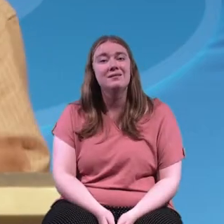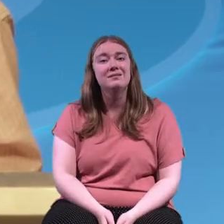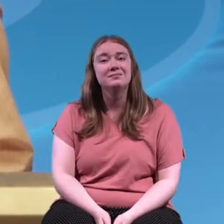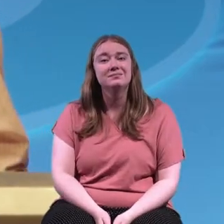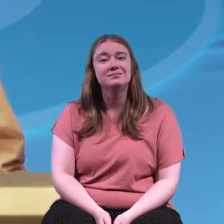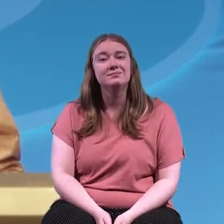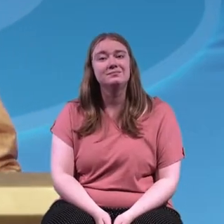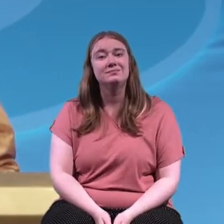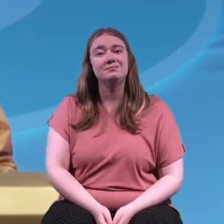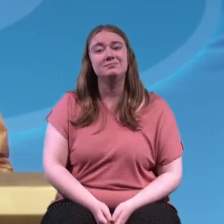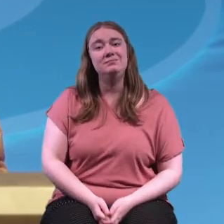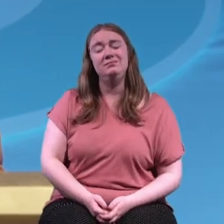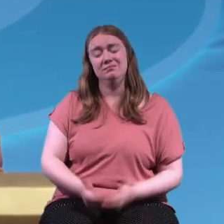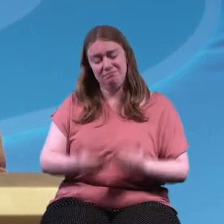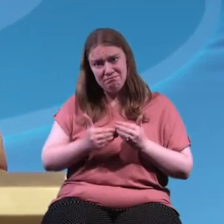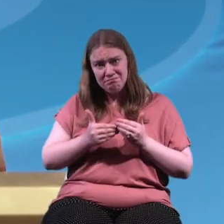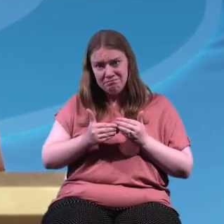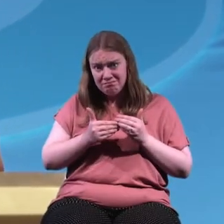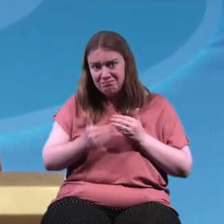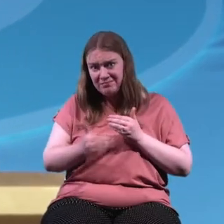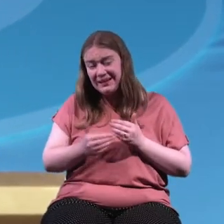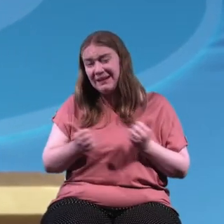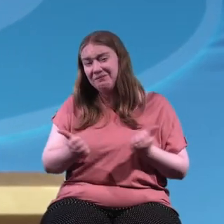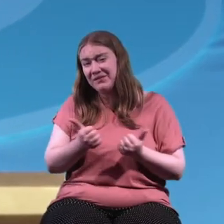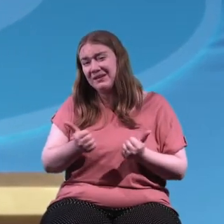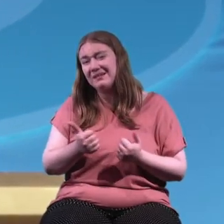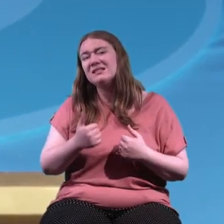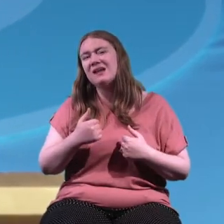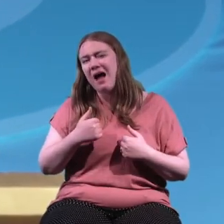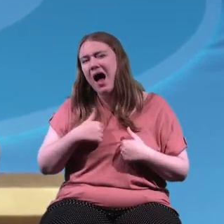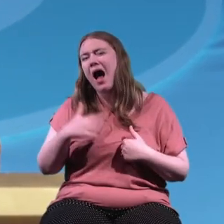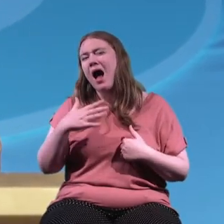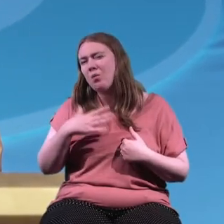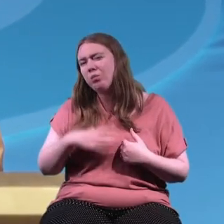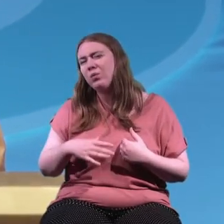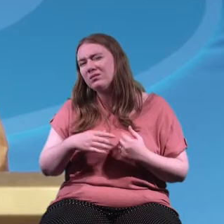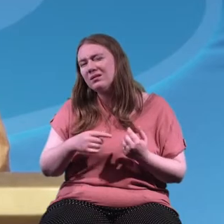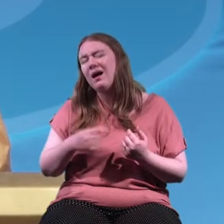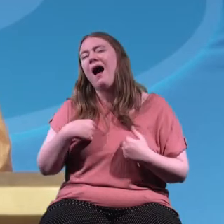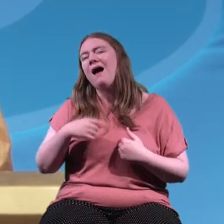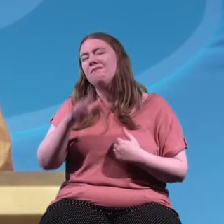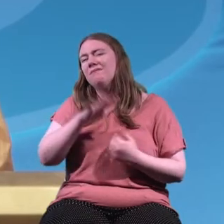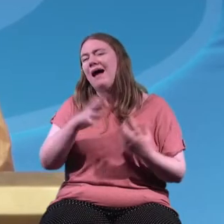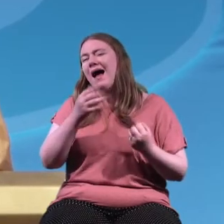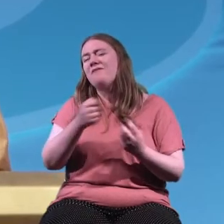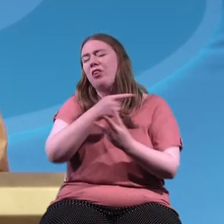As we close, I want to talk to three specific people here tonight.